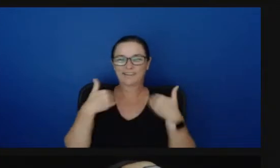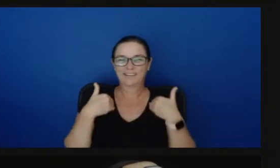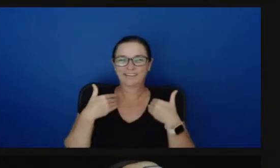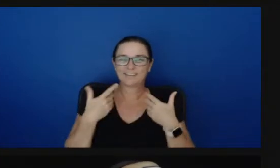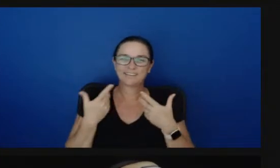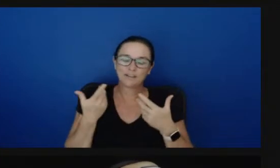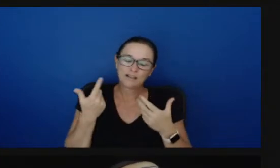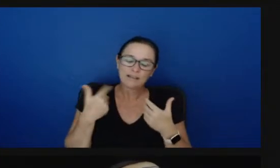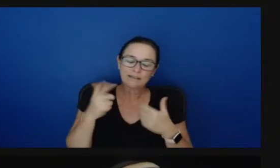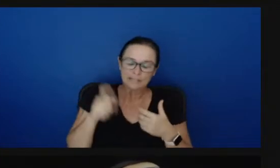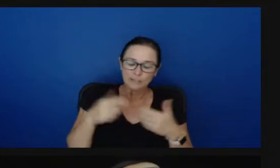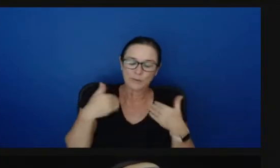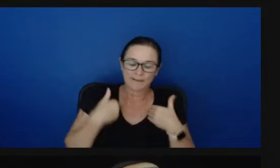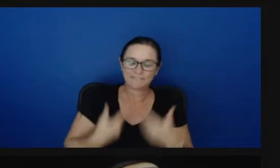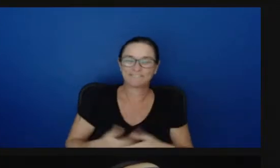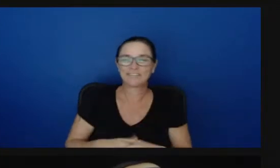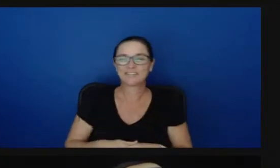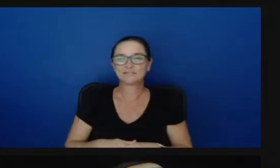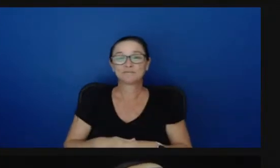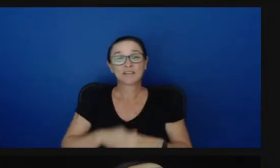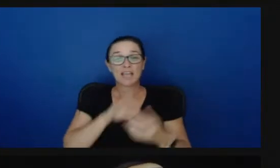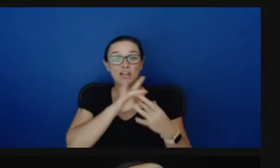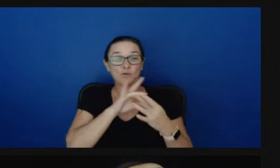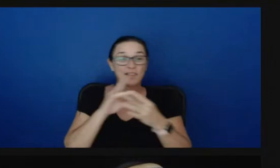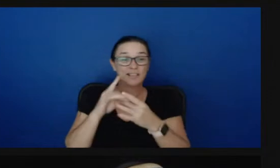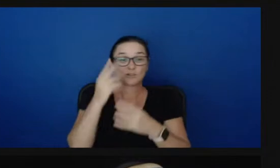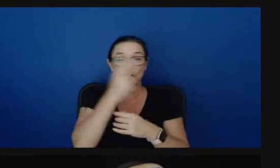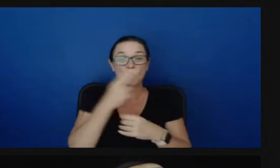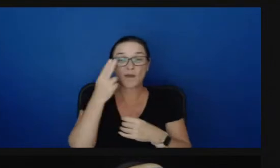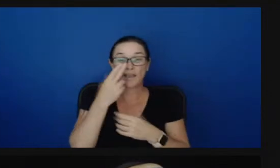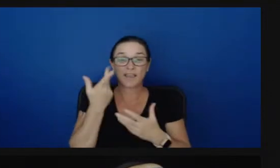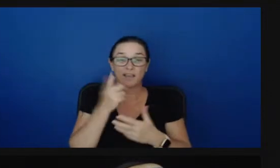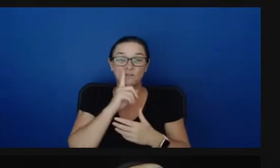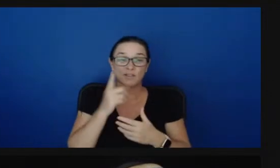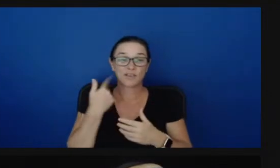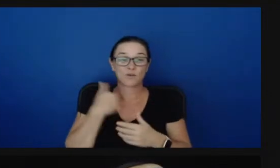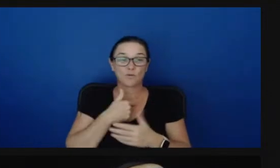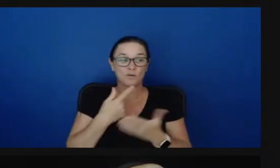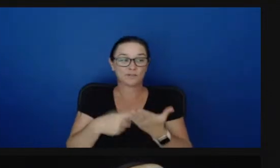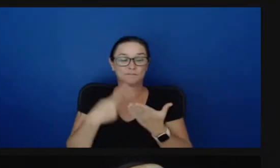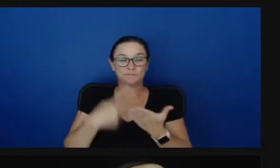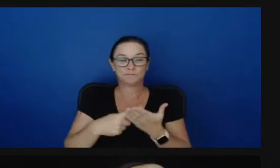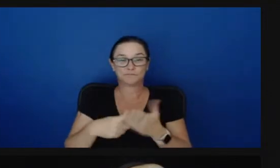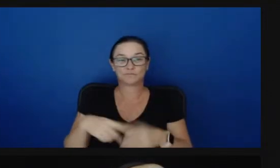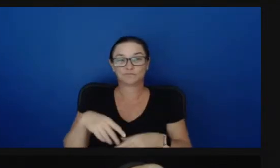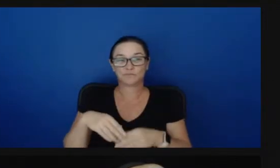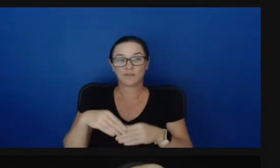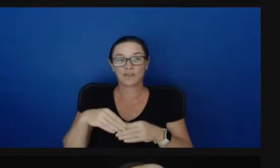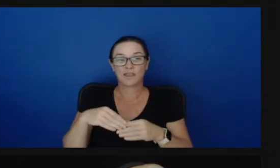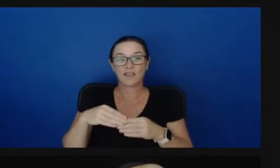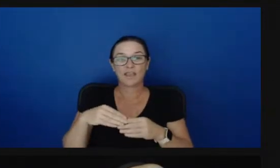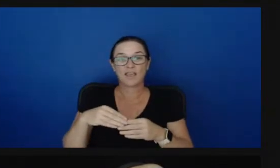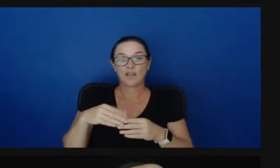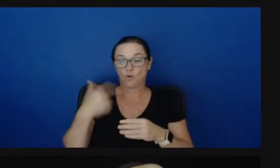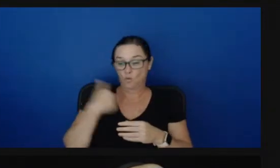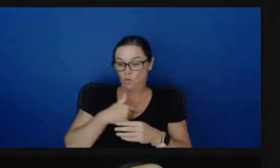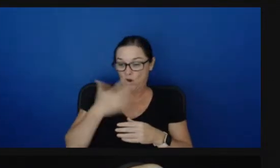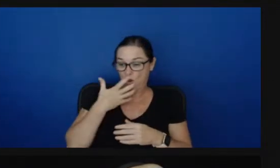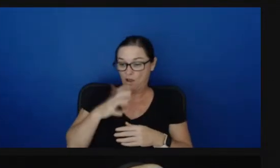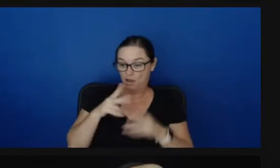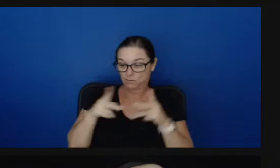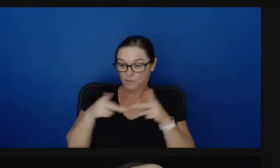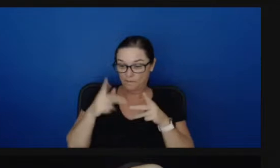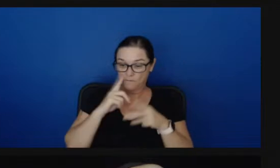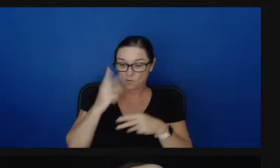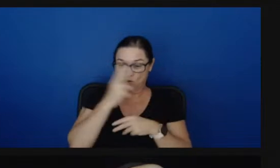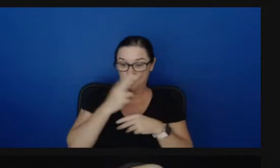so pretty cool stuff, and it relates to Hawaii. And essentially, we're talking about the plume, the hotspot of Hawaii, pulling up part of